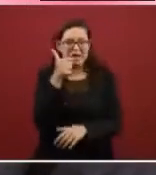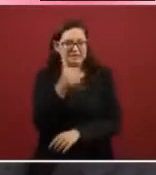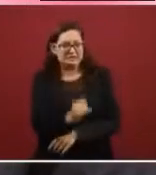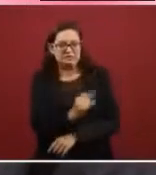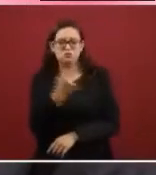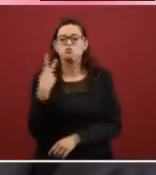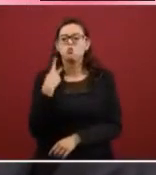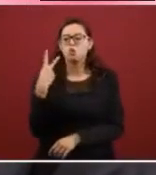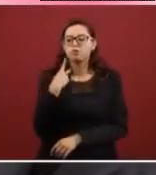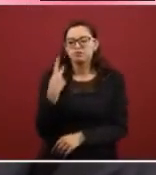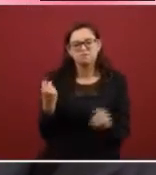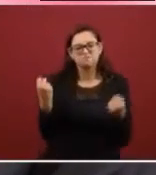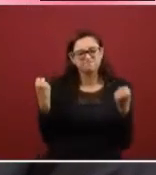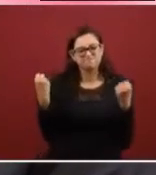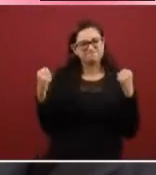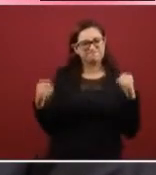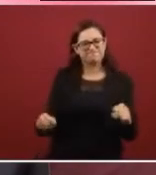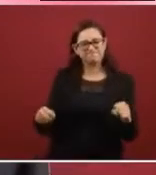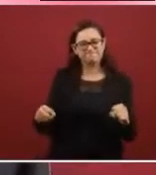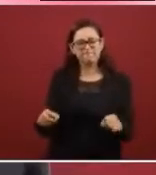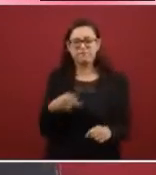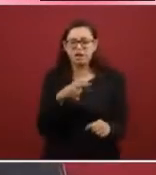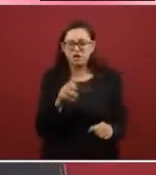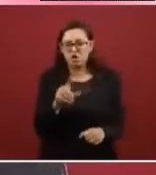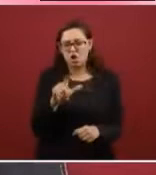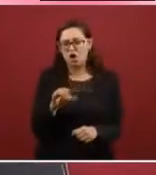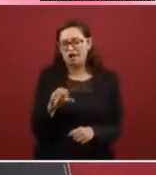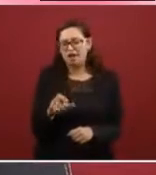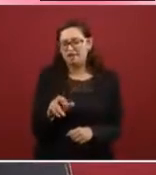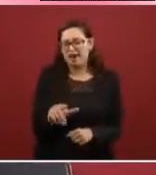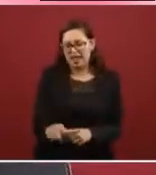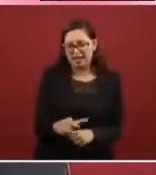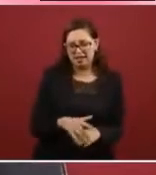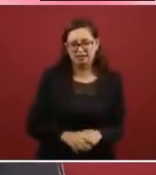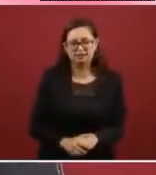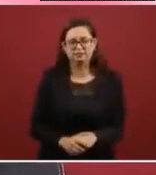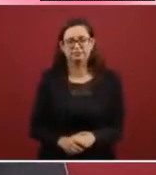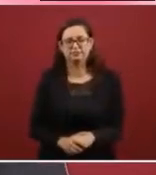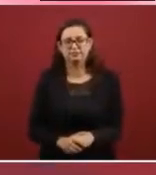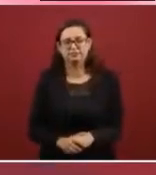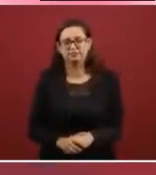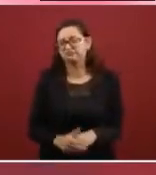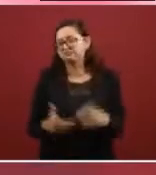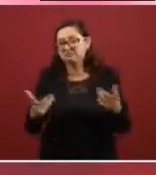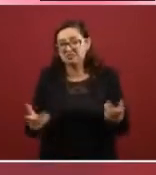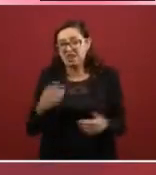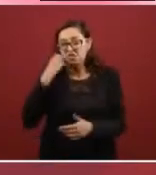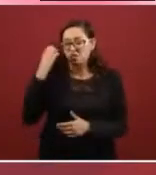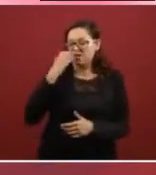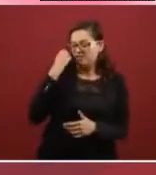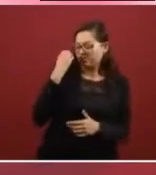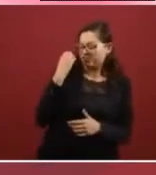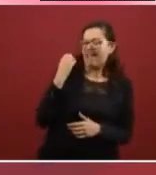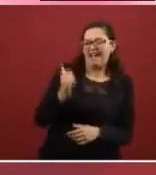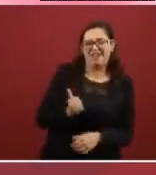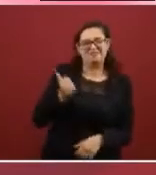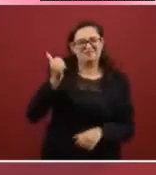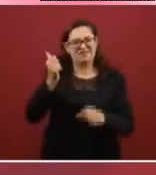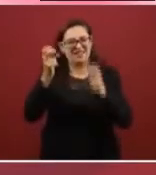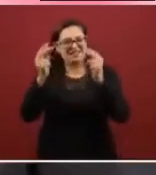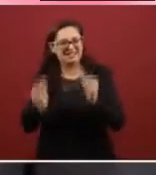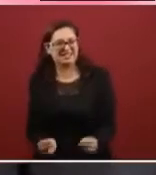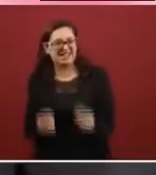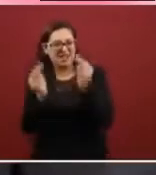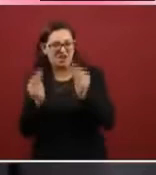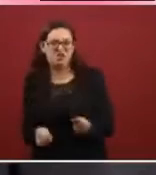of the political querían poner la educación al mercado. They wanted to privatize como